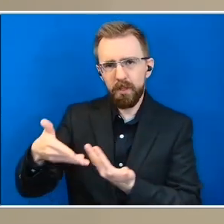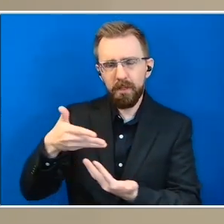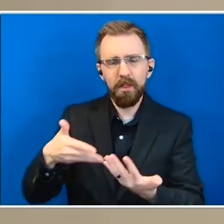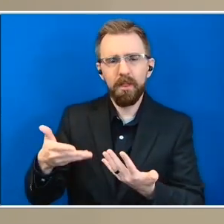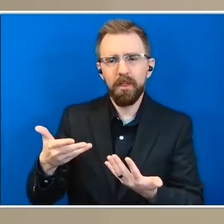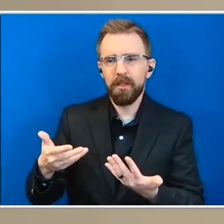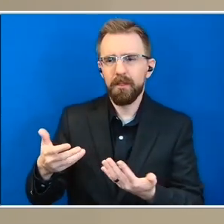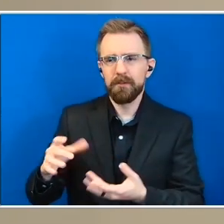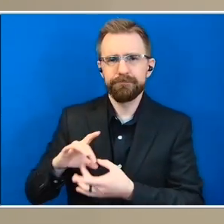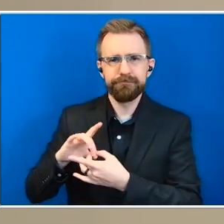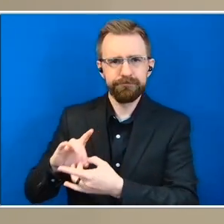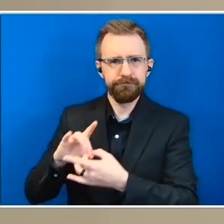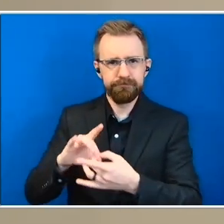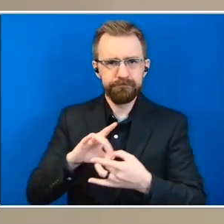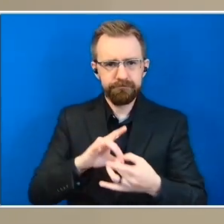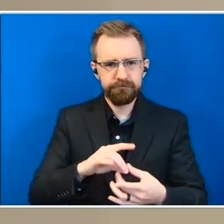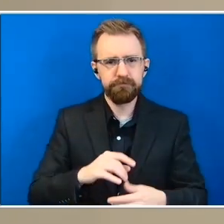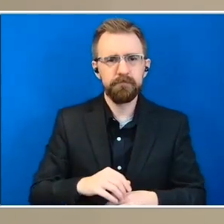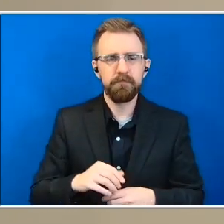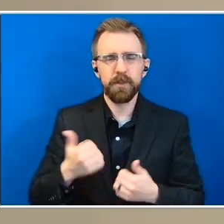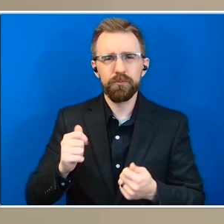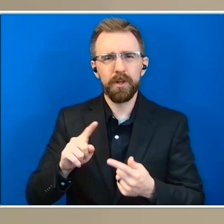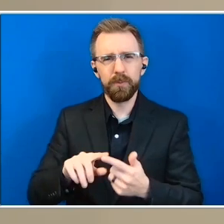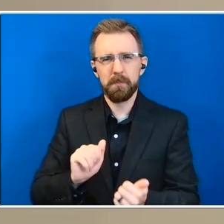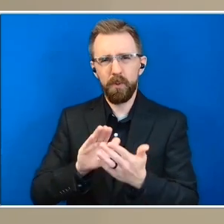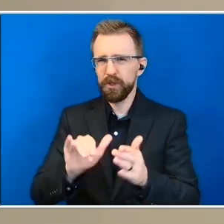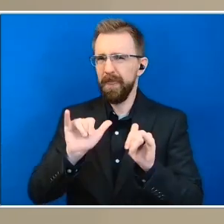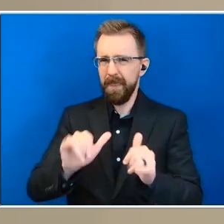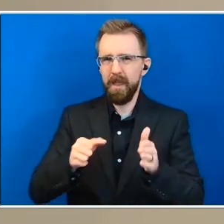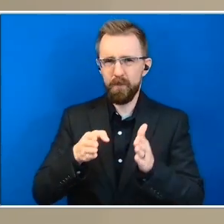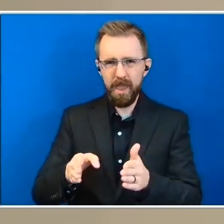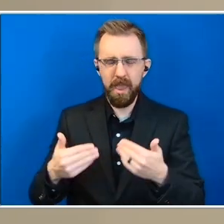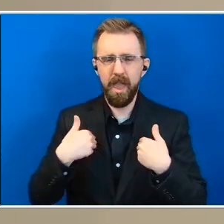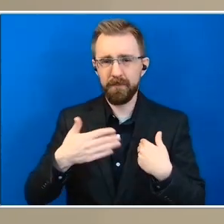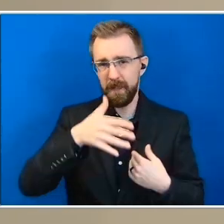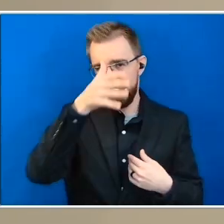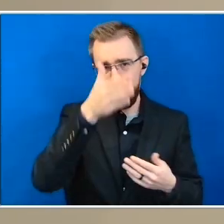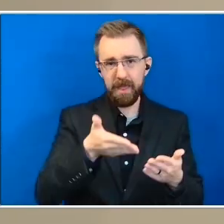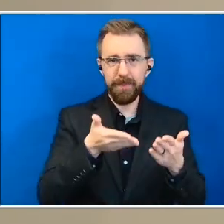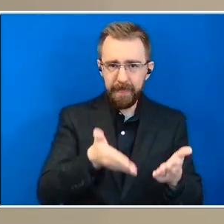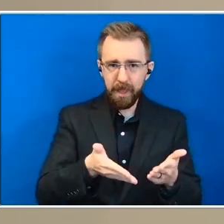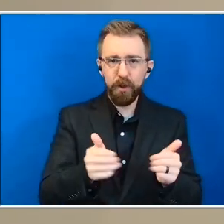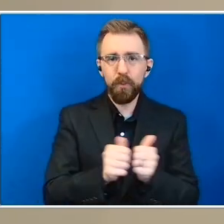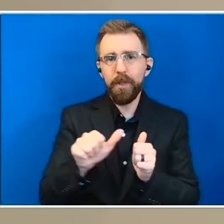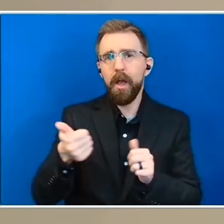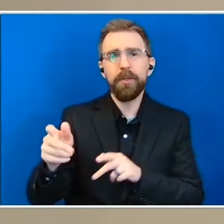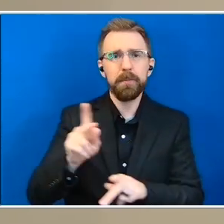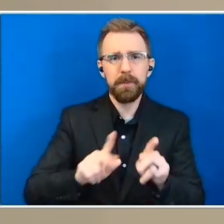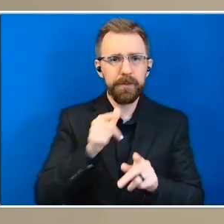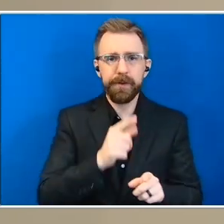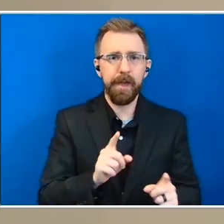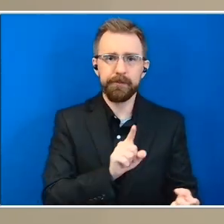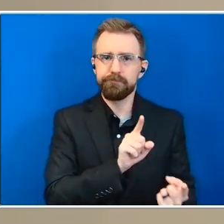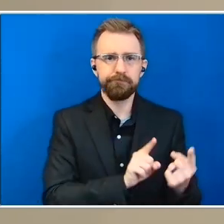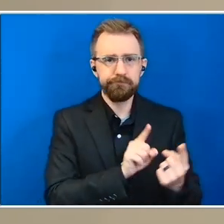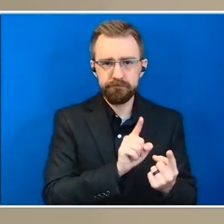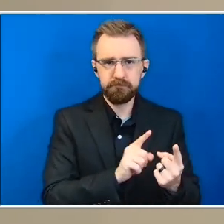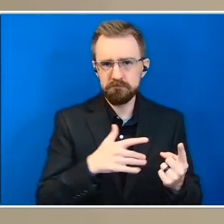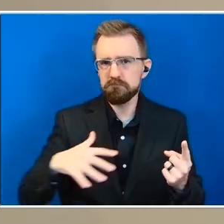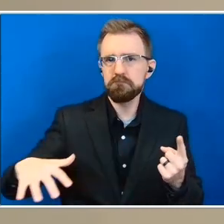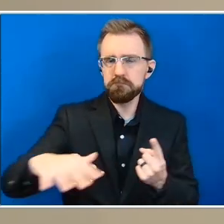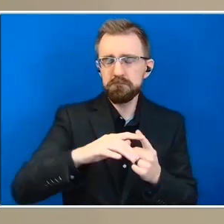socialization approach to having my dad present with others. But still, I could